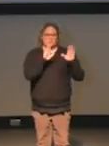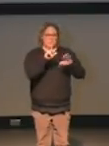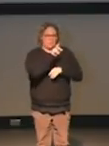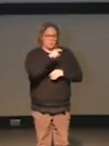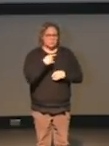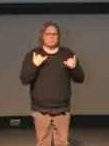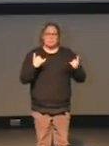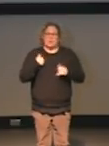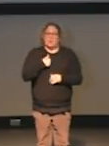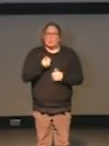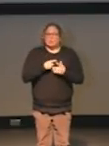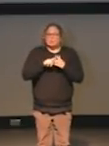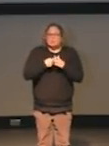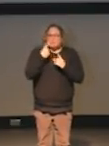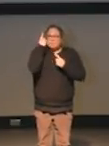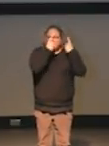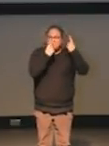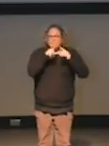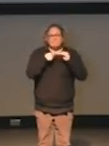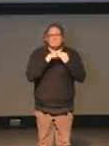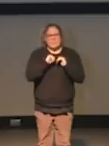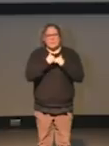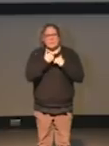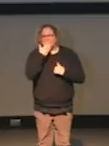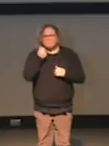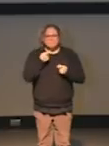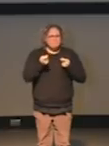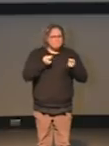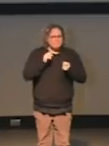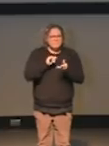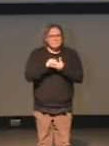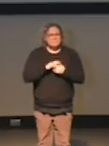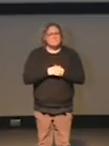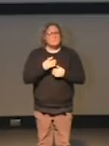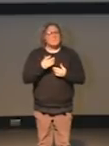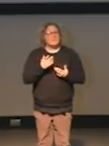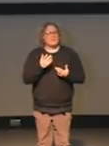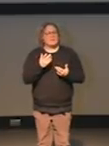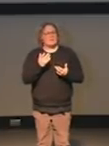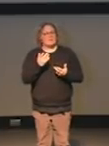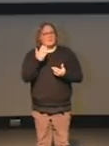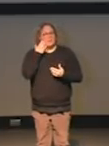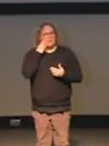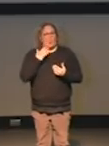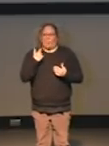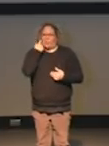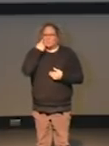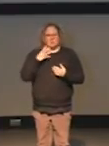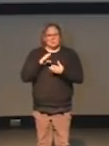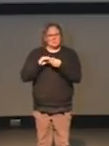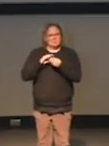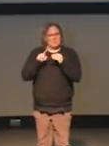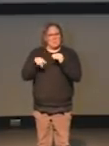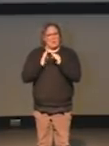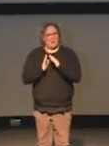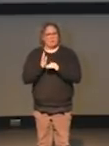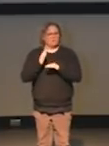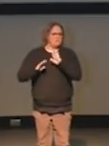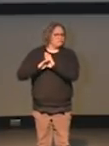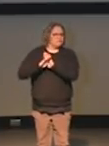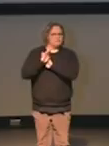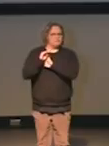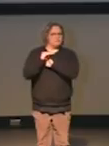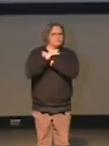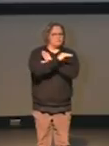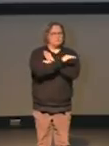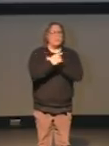to think about how best to manage that. When we, talk about being on the plateau, we're going to have to redesign the